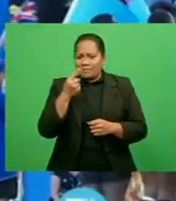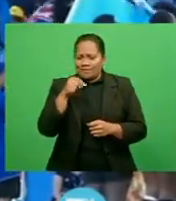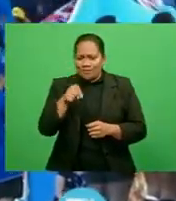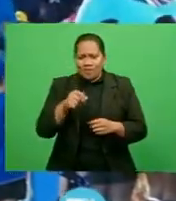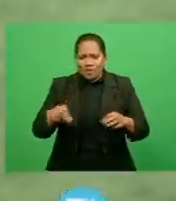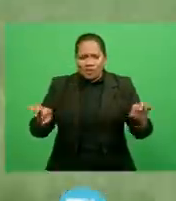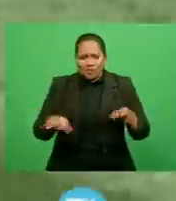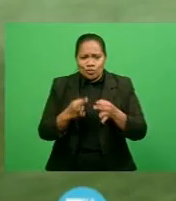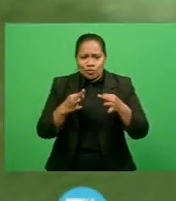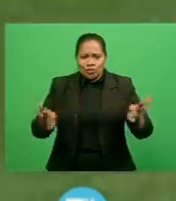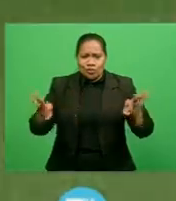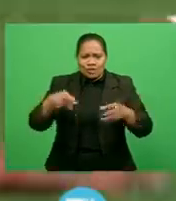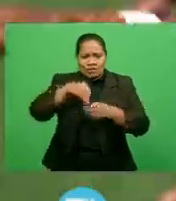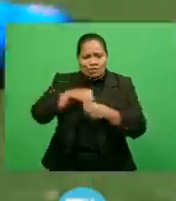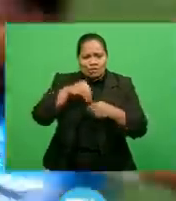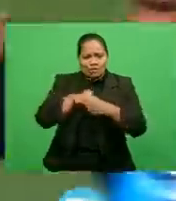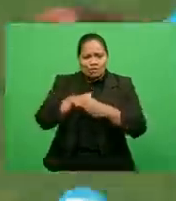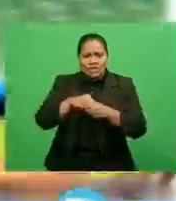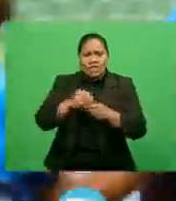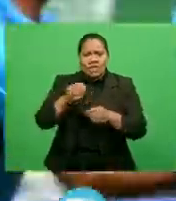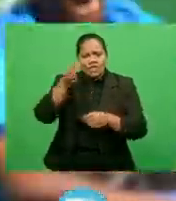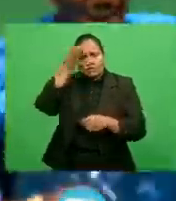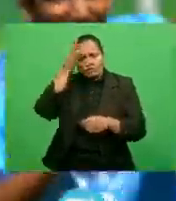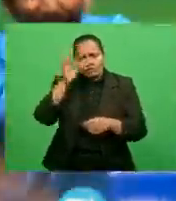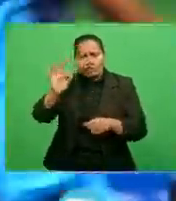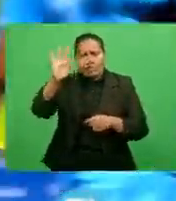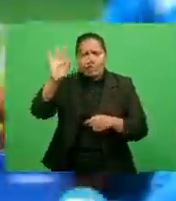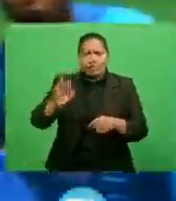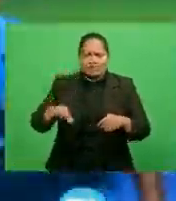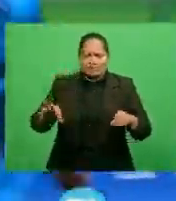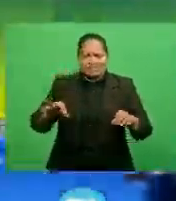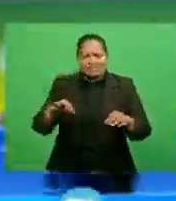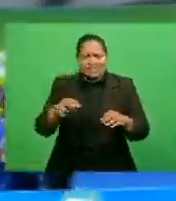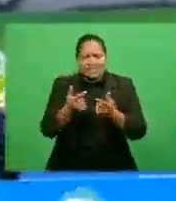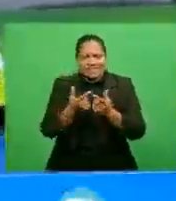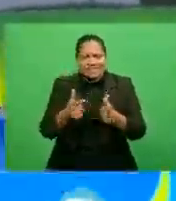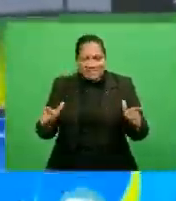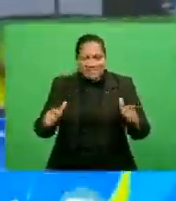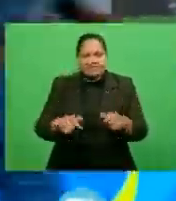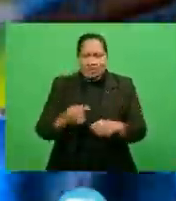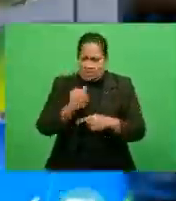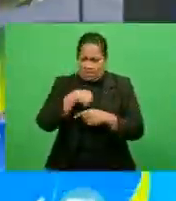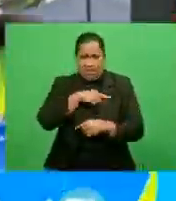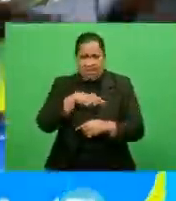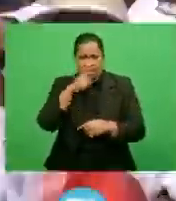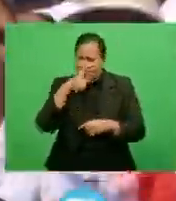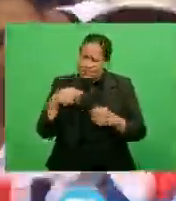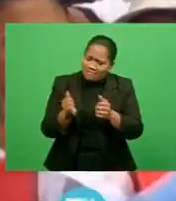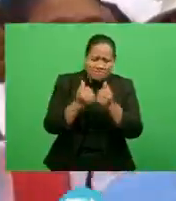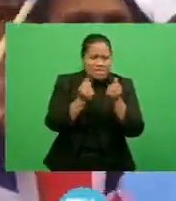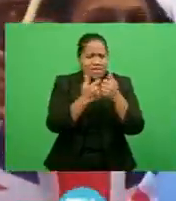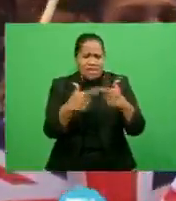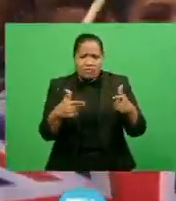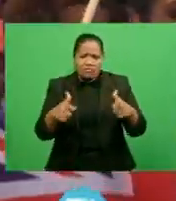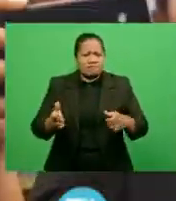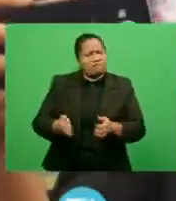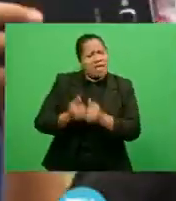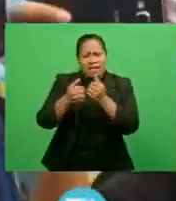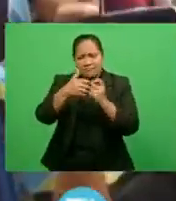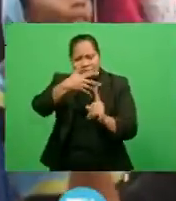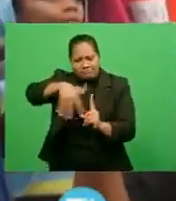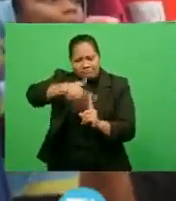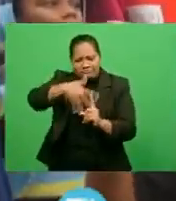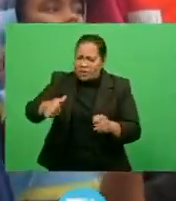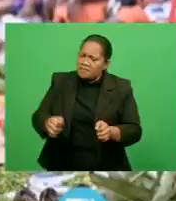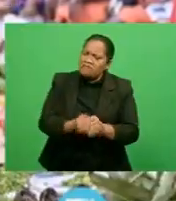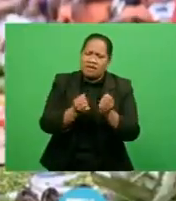actually included Rutuman lyrics. We are a people of many languages, many backgrounds and many religions. No